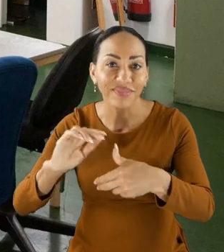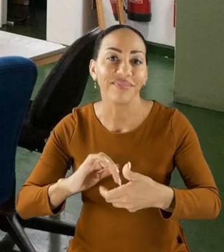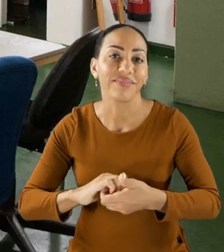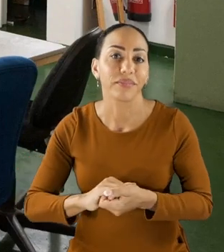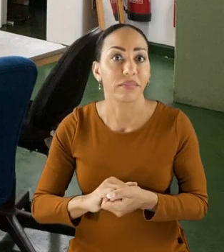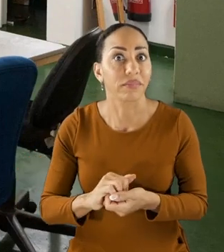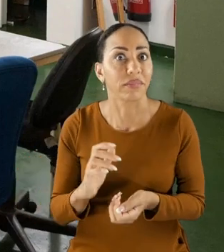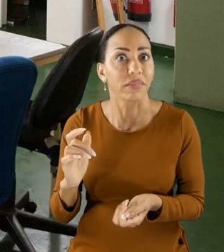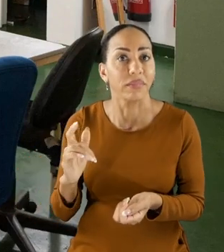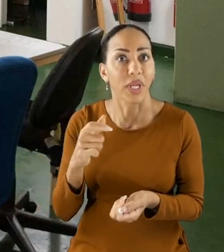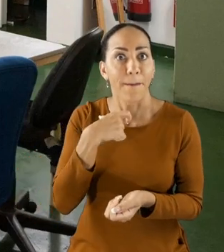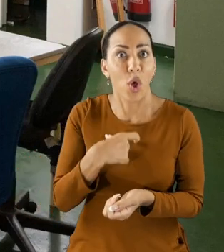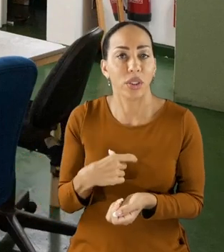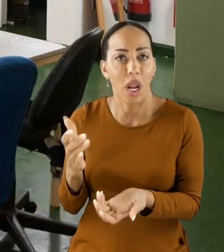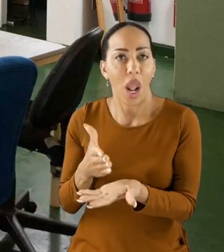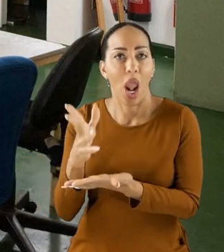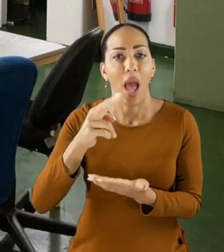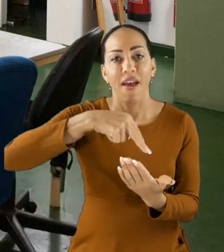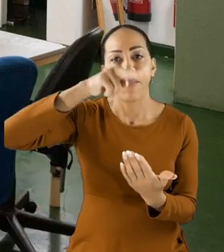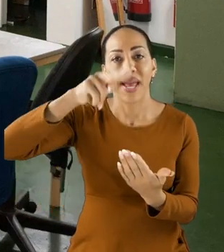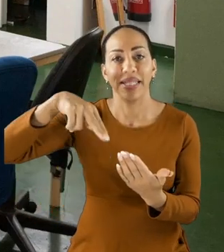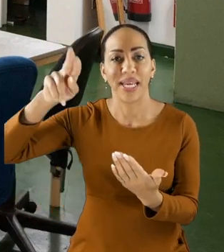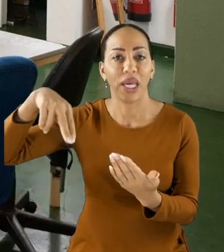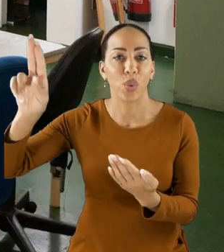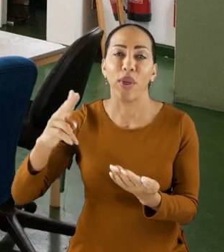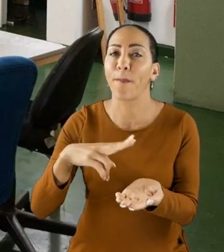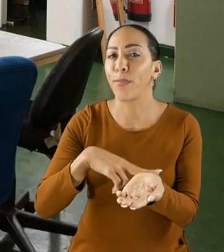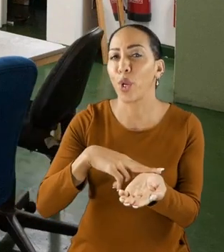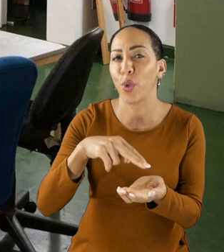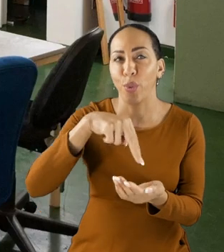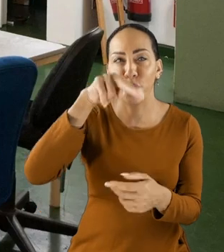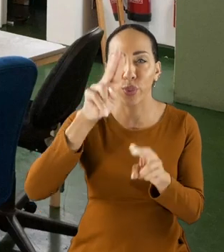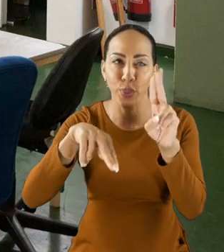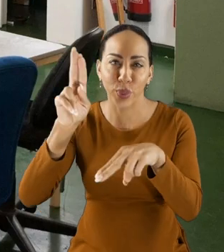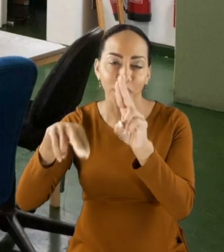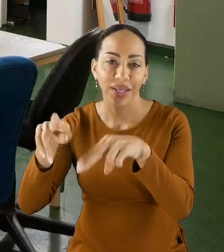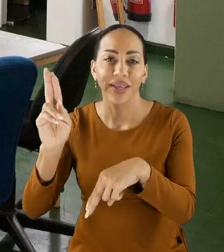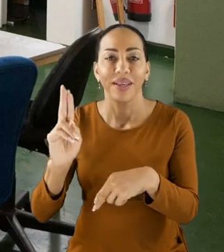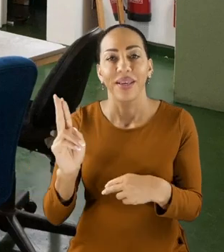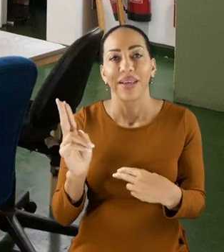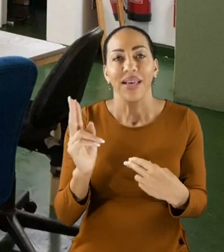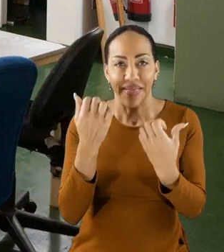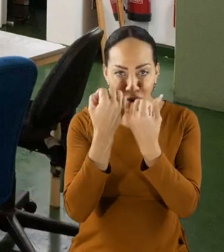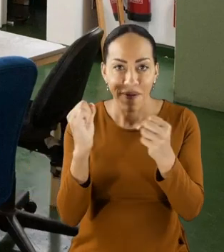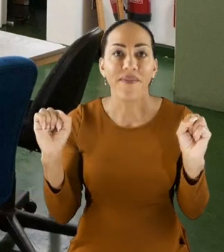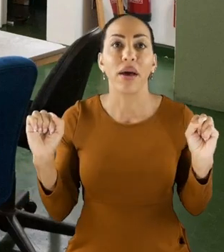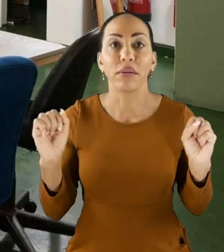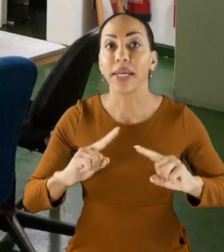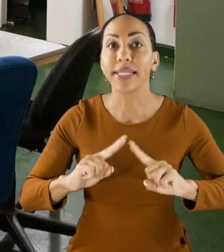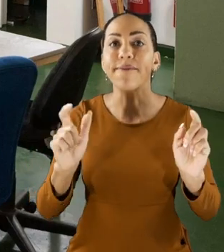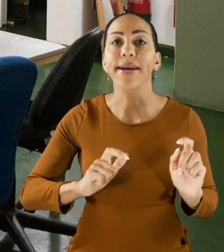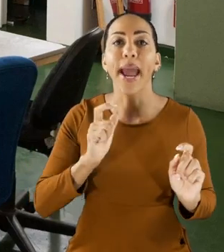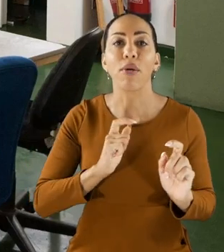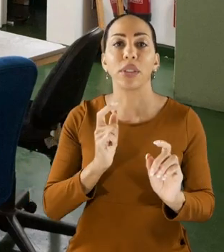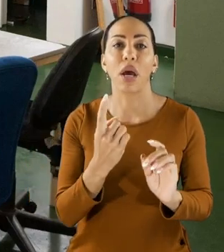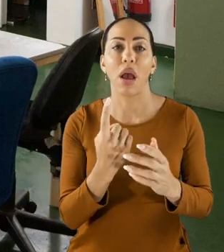painting on screen. You can use, this is actually a live person painting live with blue paint or green paint, I can't remember which,